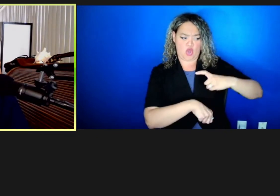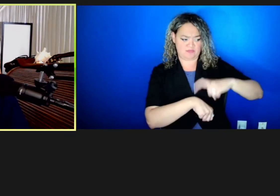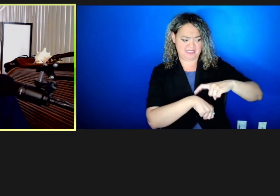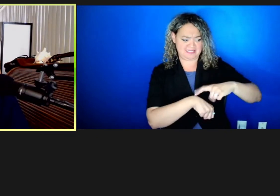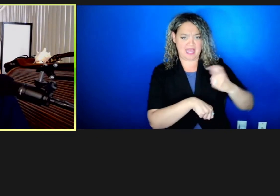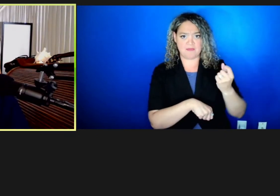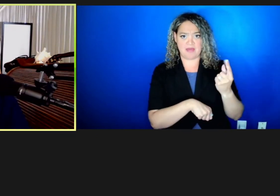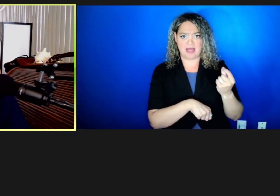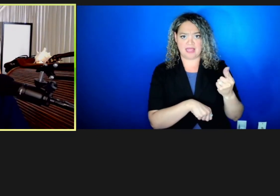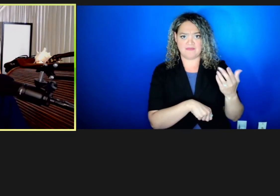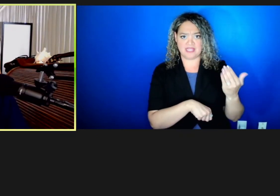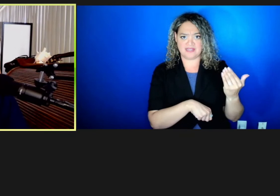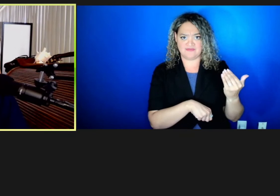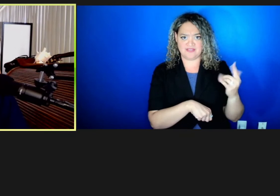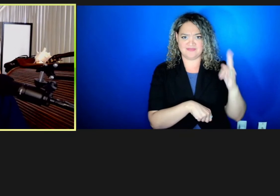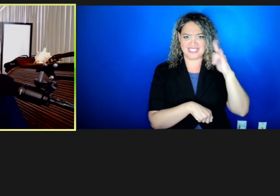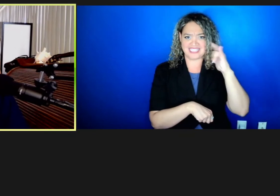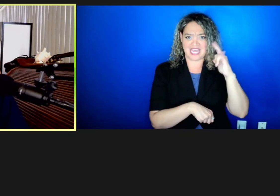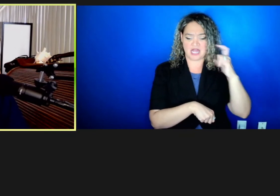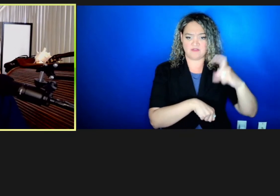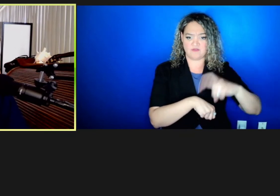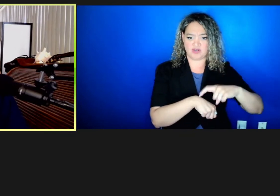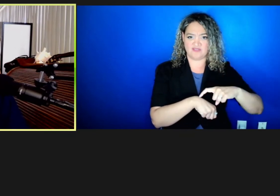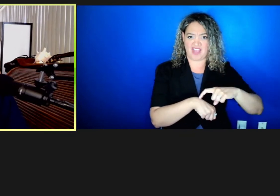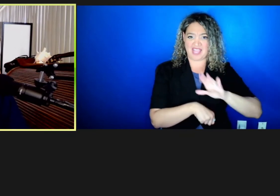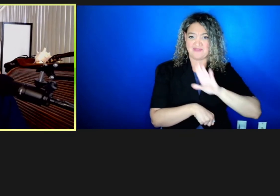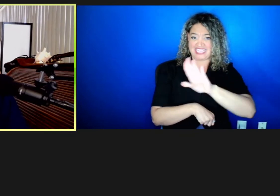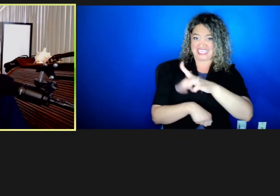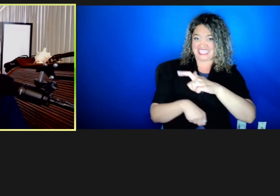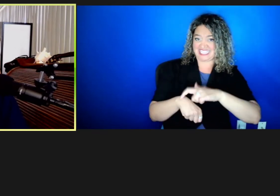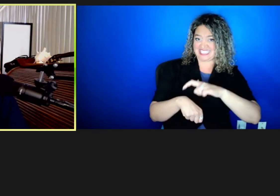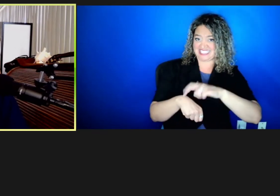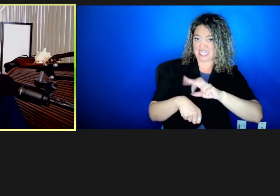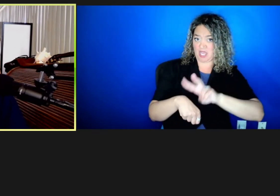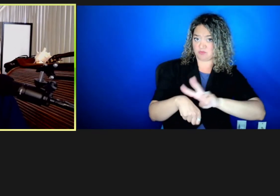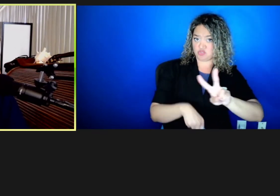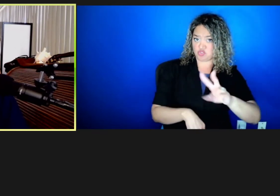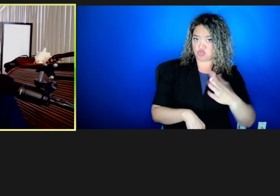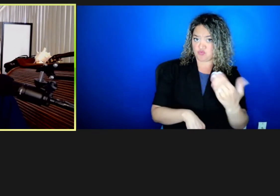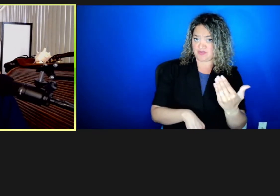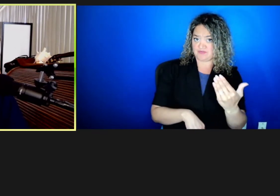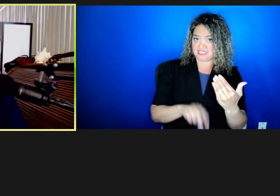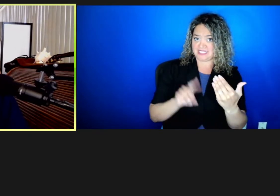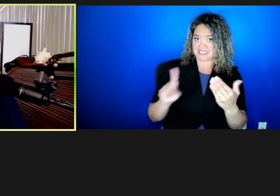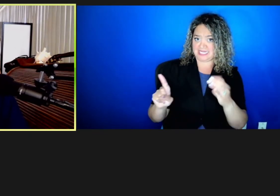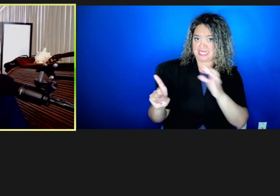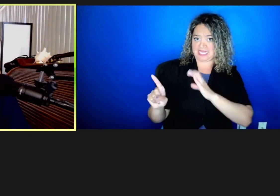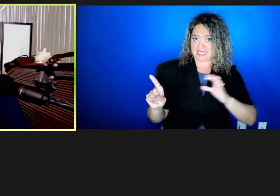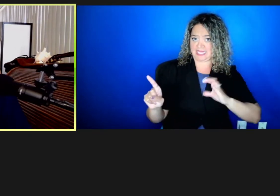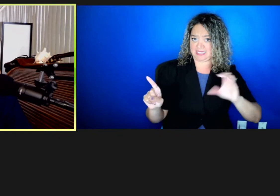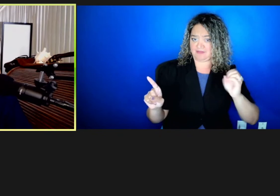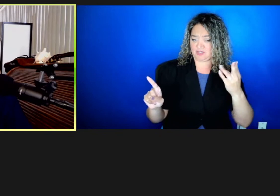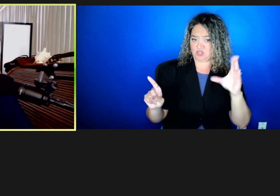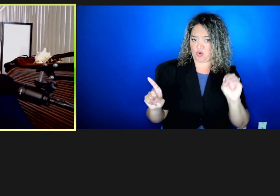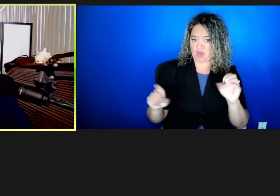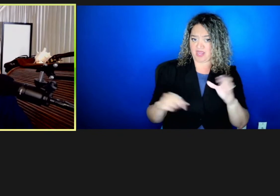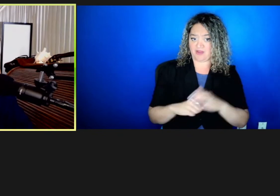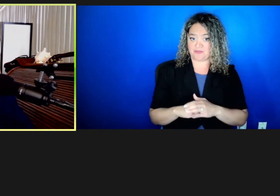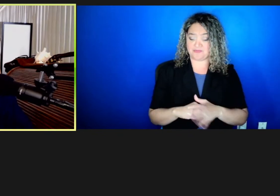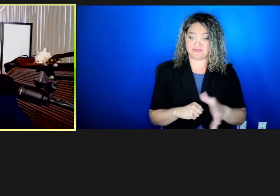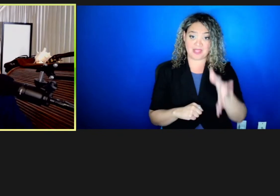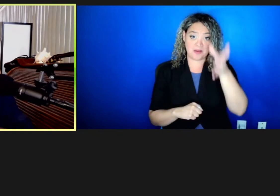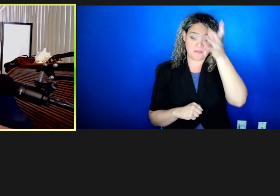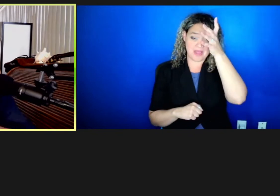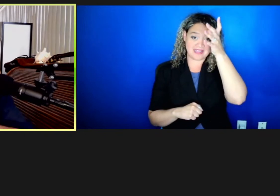p.m. in California, 2:15 a.m. Dad's time in Cleveland. Dad had lost his